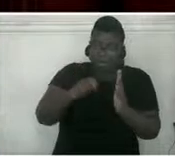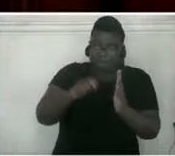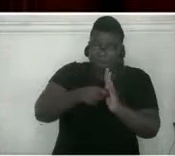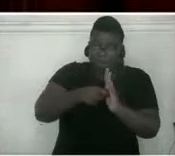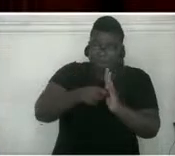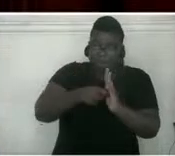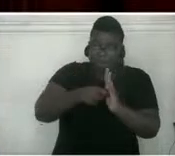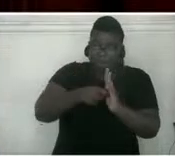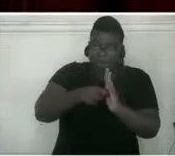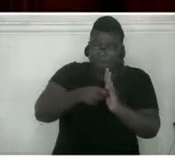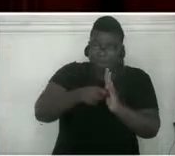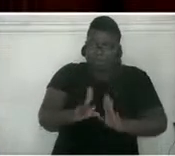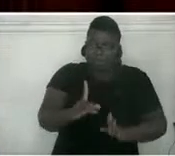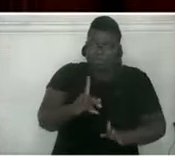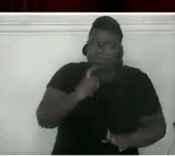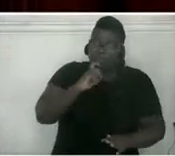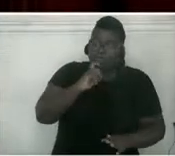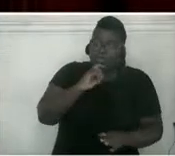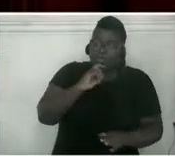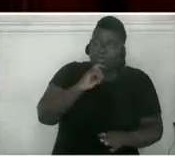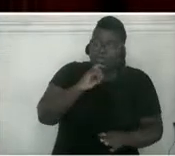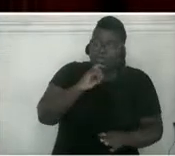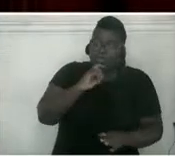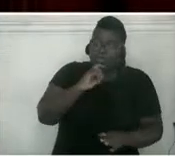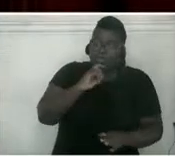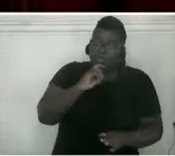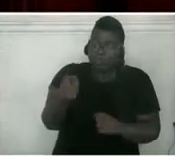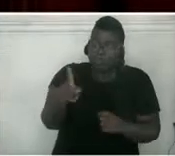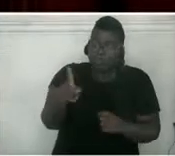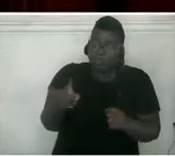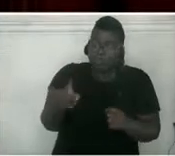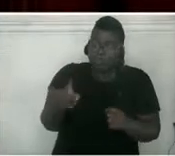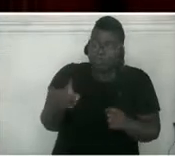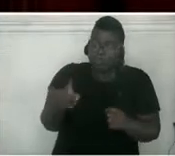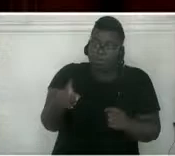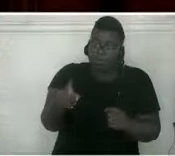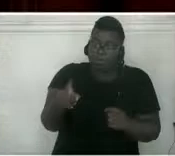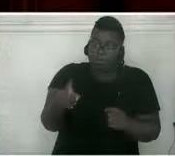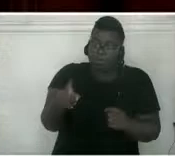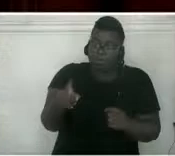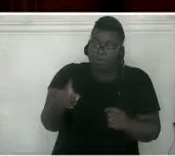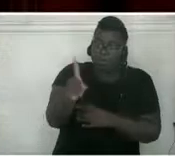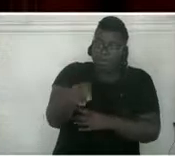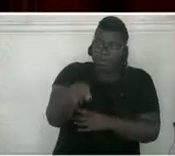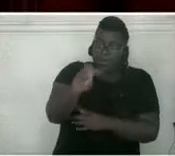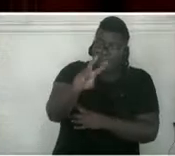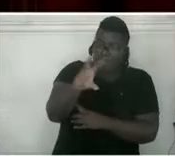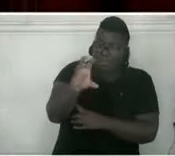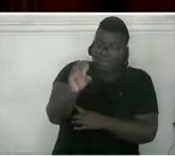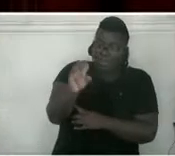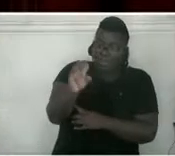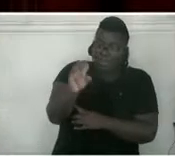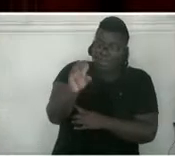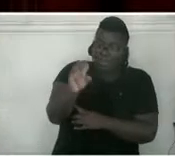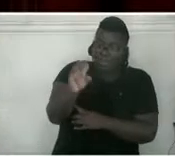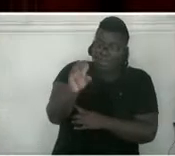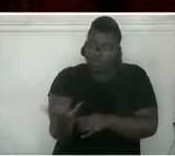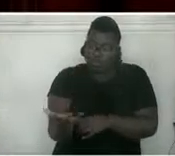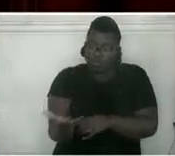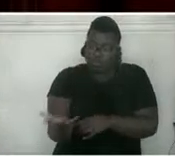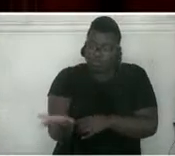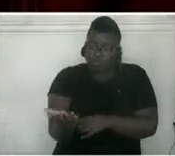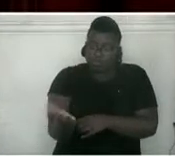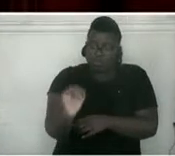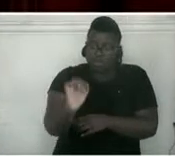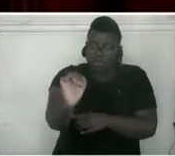large users of sugar to procure at least 80% of their sugar from the